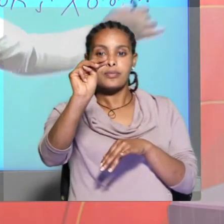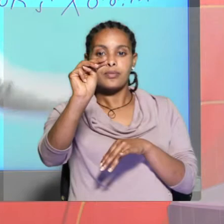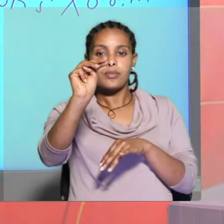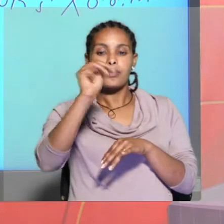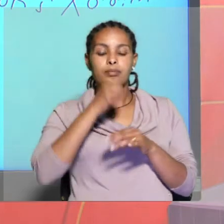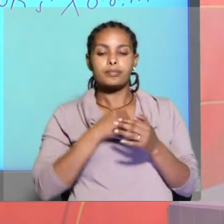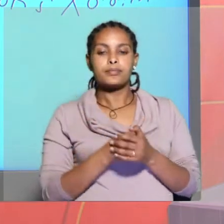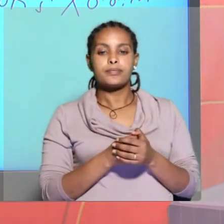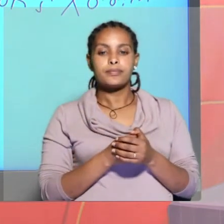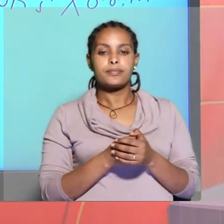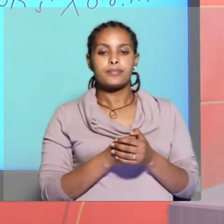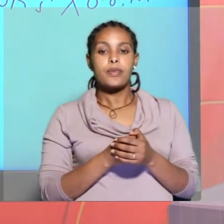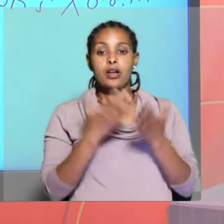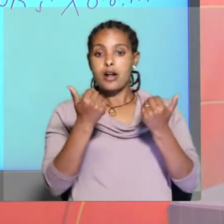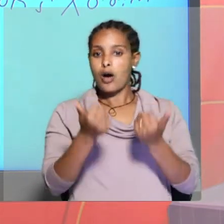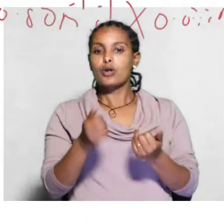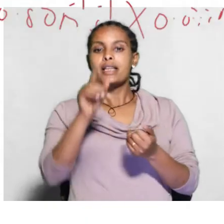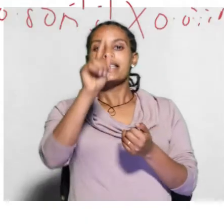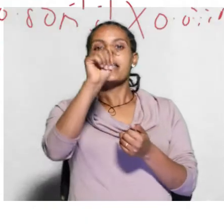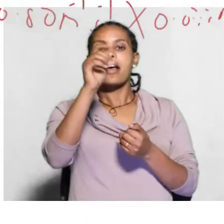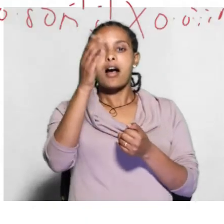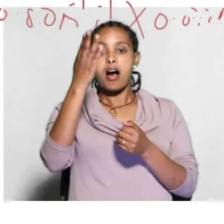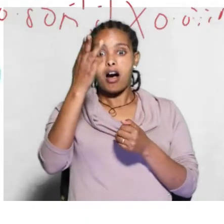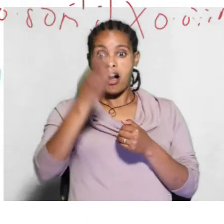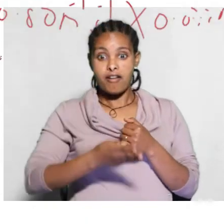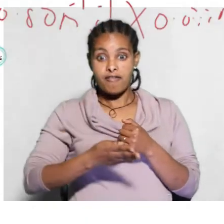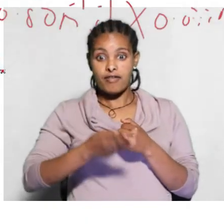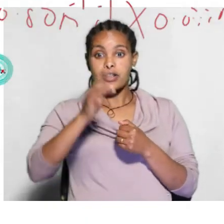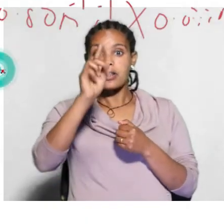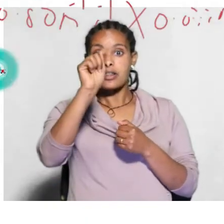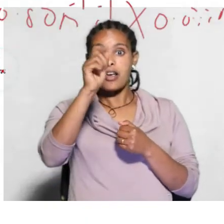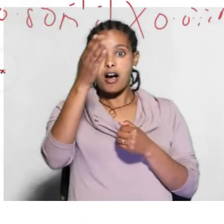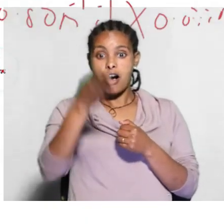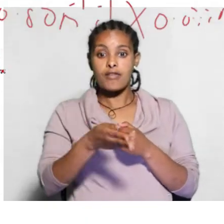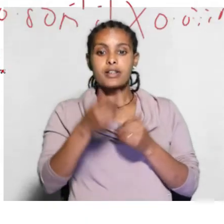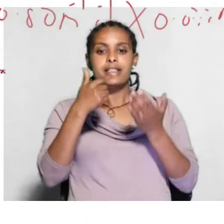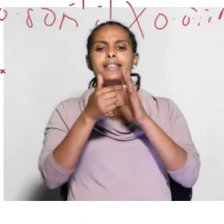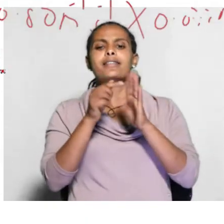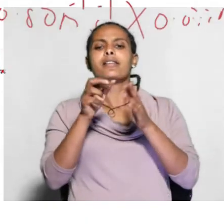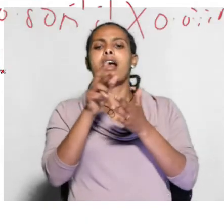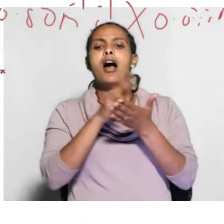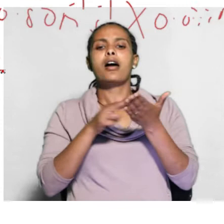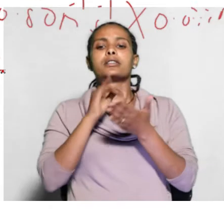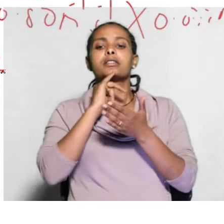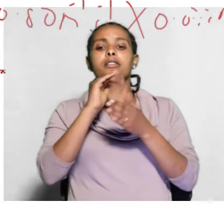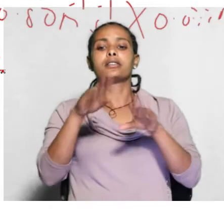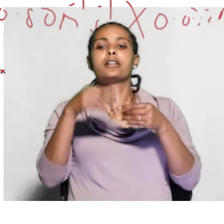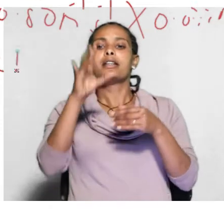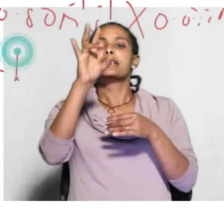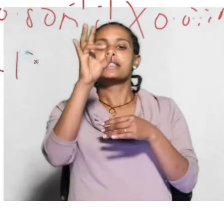0.072 molar. Now T half, the half-life time for this reaction is